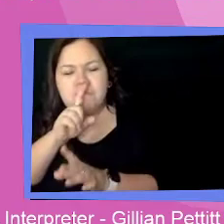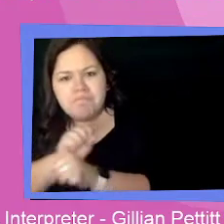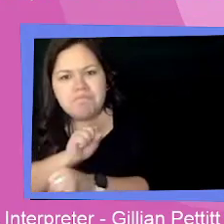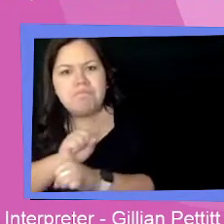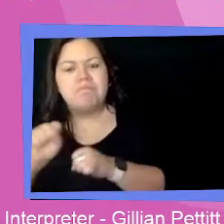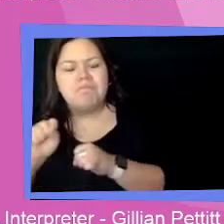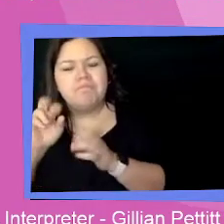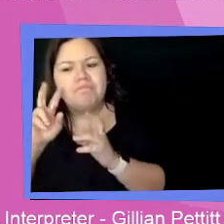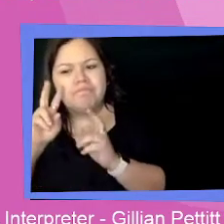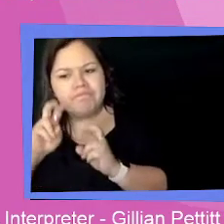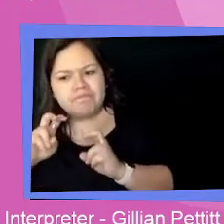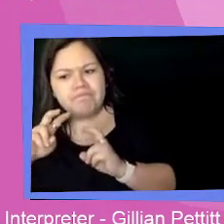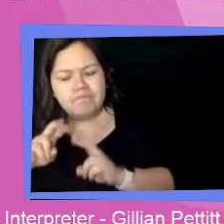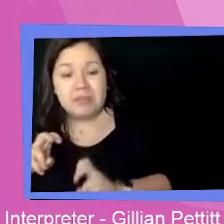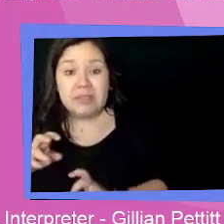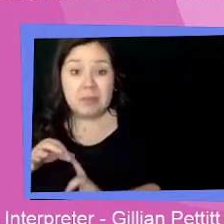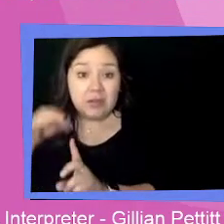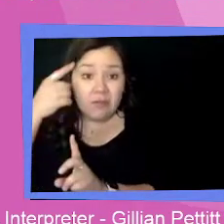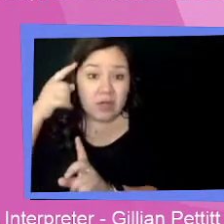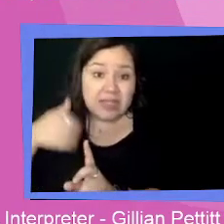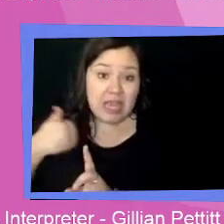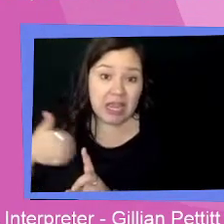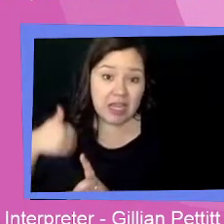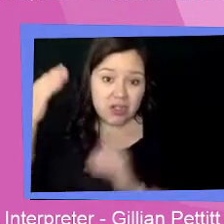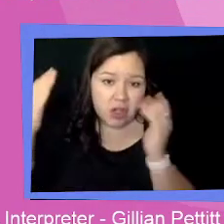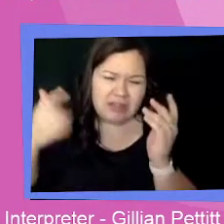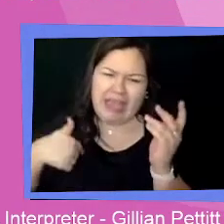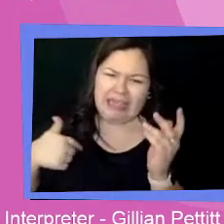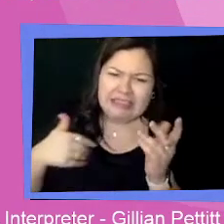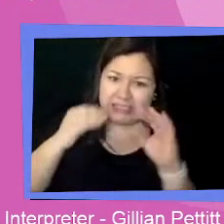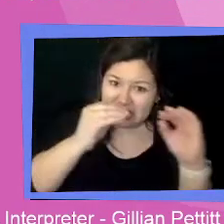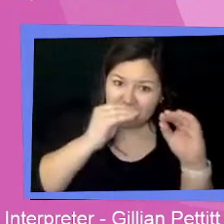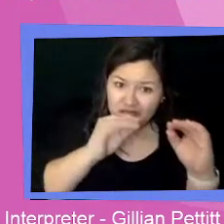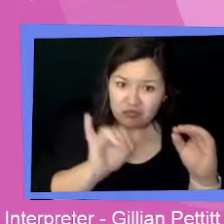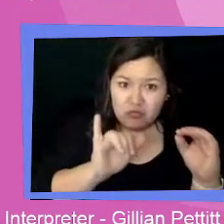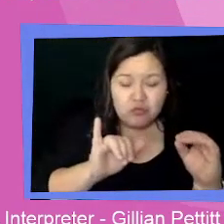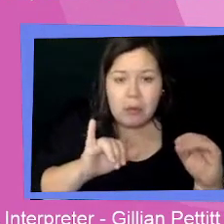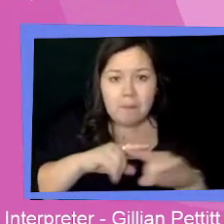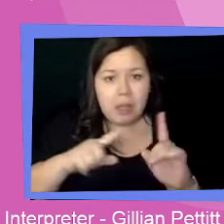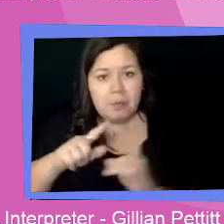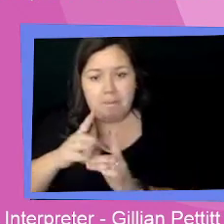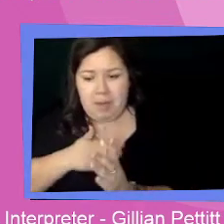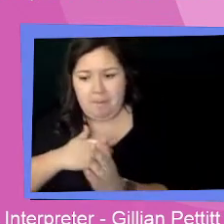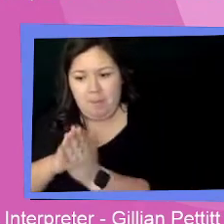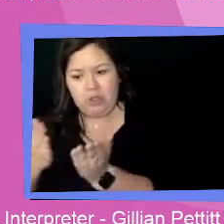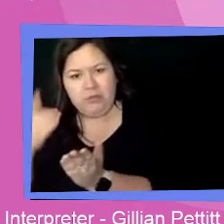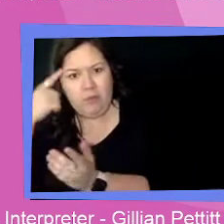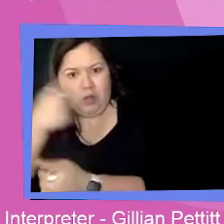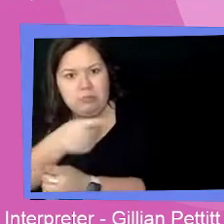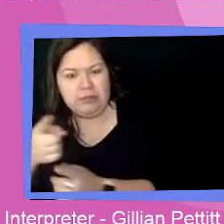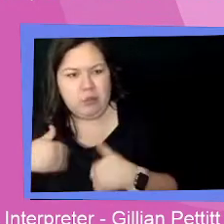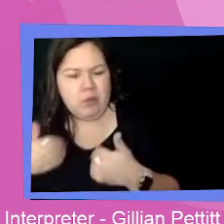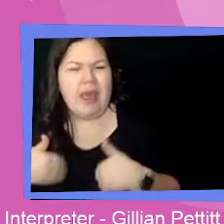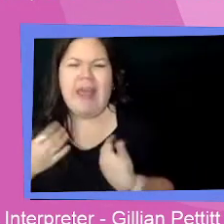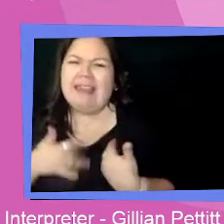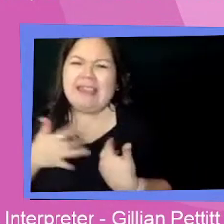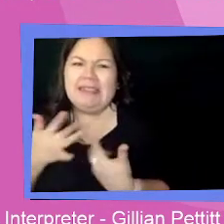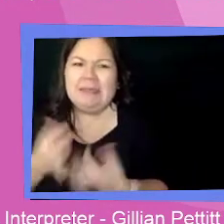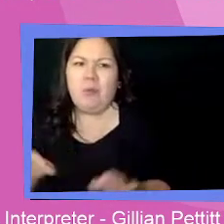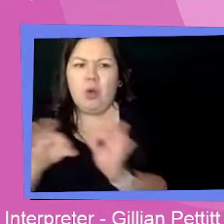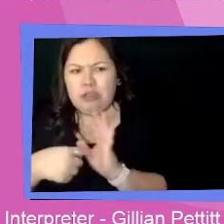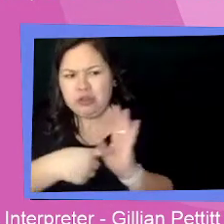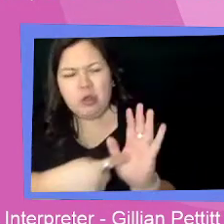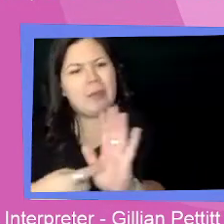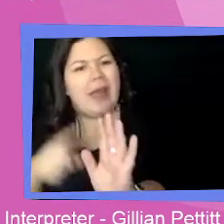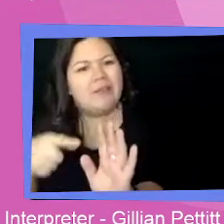when I'm writing for young adults, who I also teach, you know, all the time too, to hold them gently as well. I think that's what I think about a lot